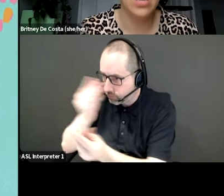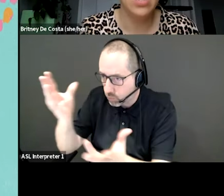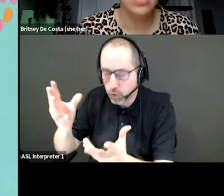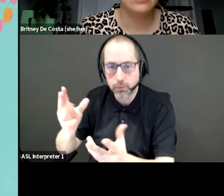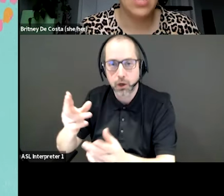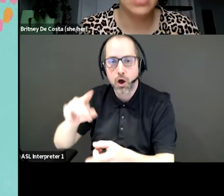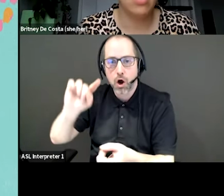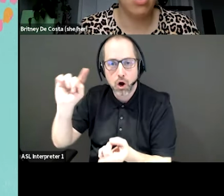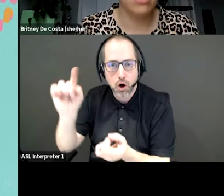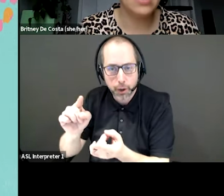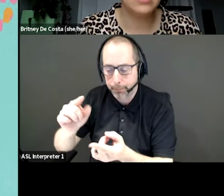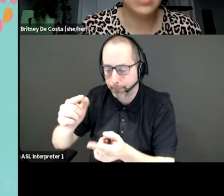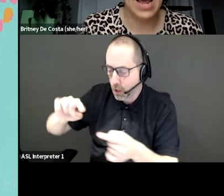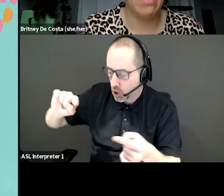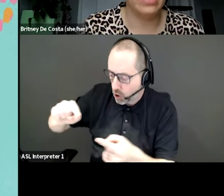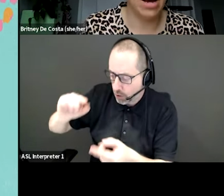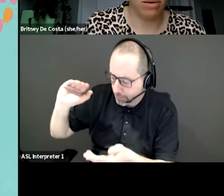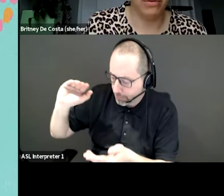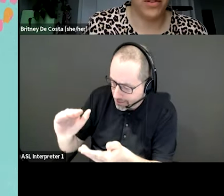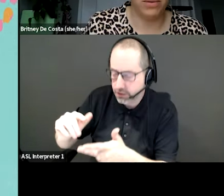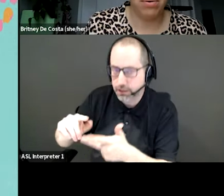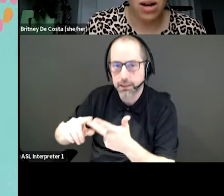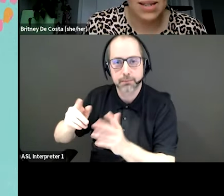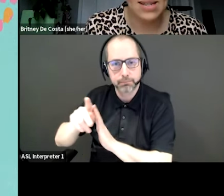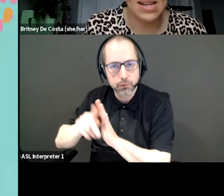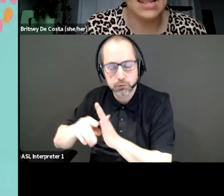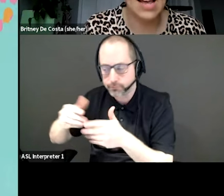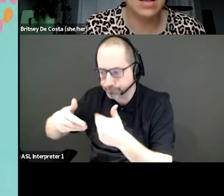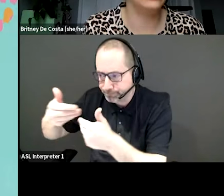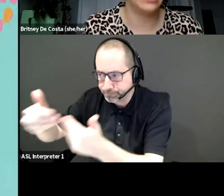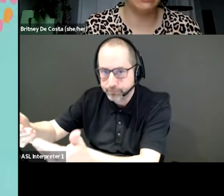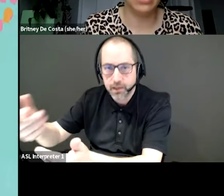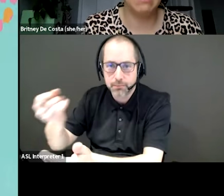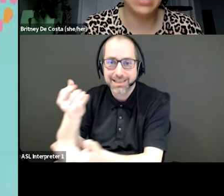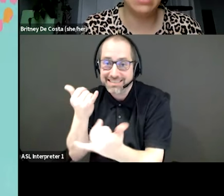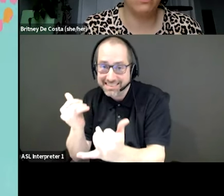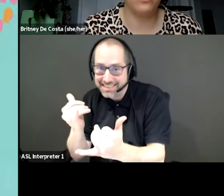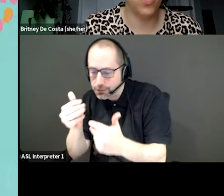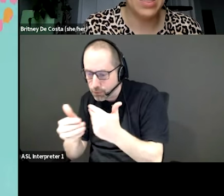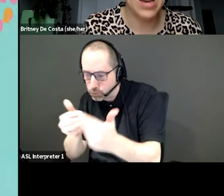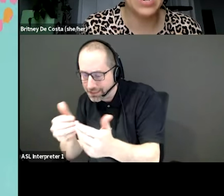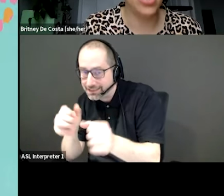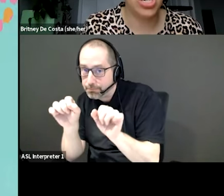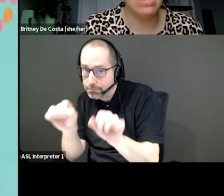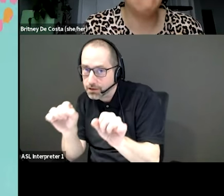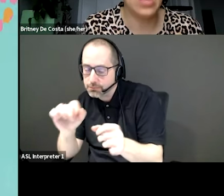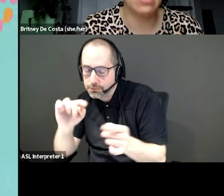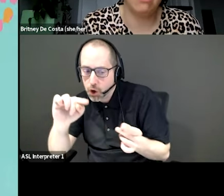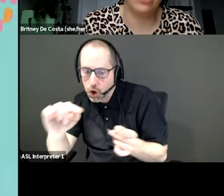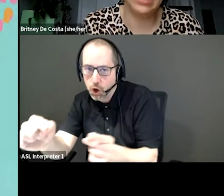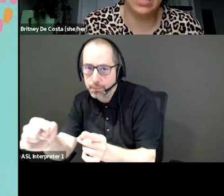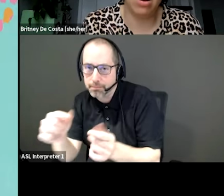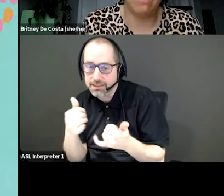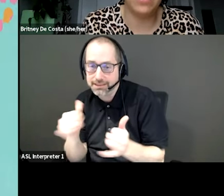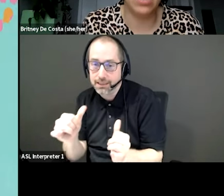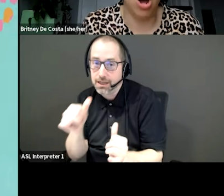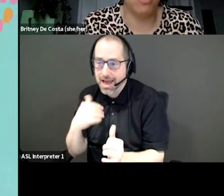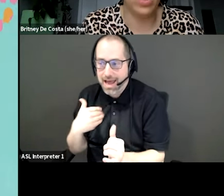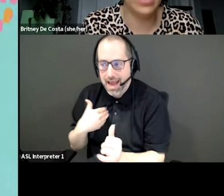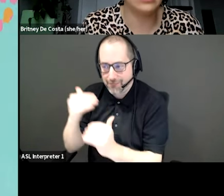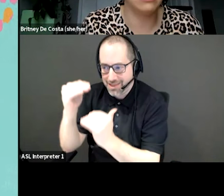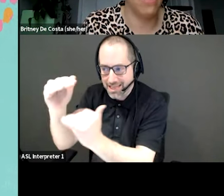followed, they are still inherently harmful processes, and they're limited in what they can achieve and are really